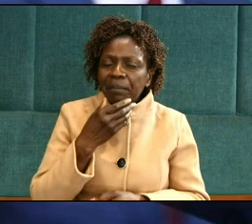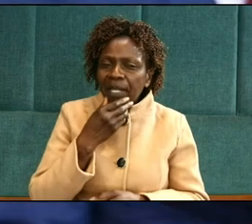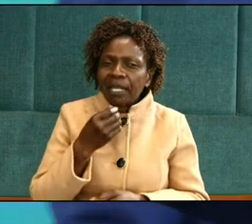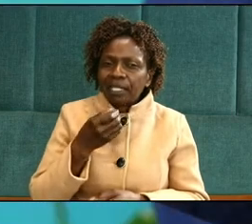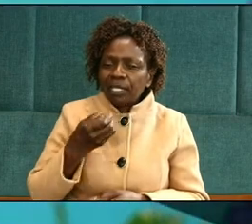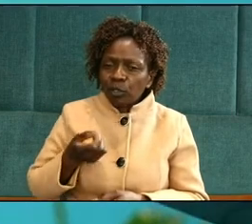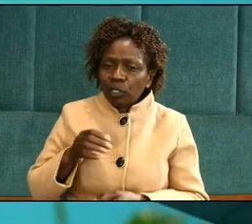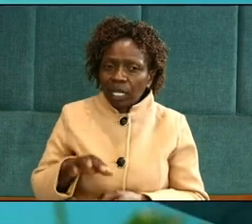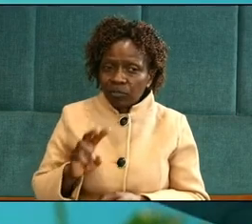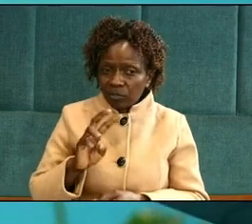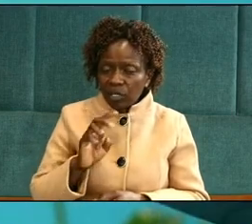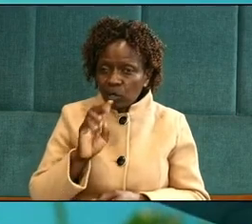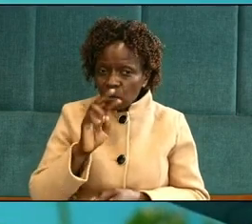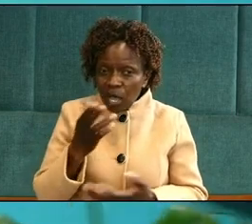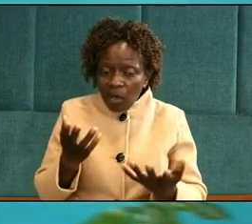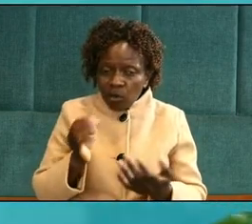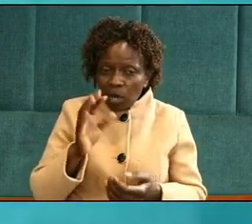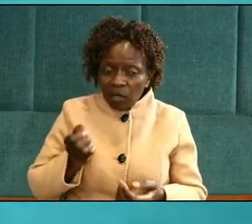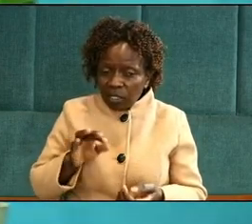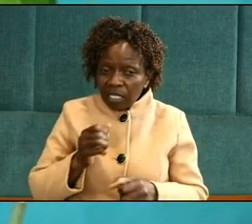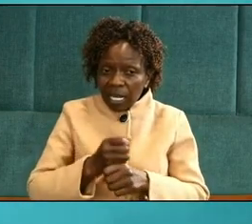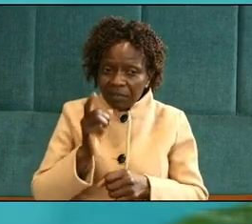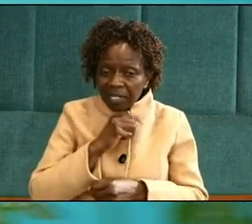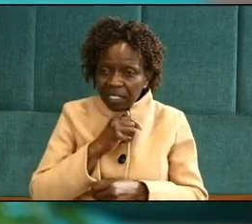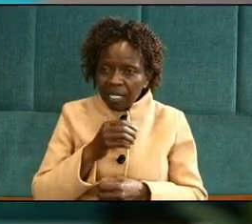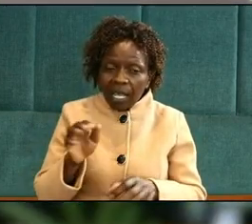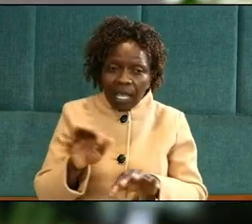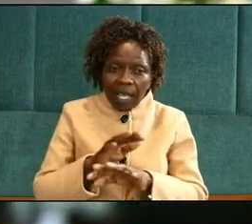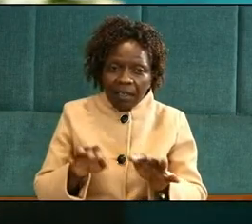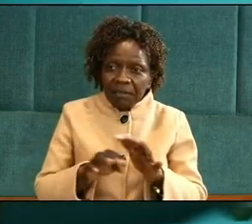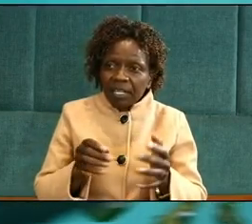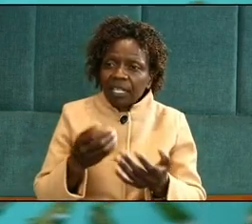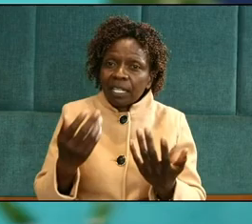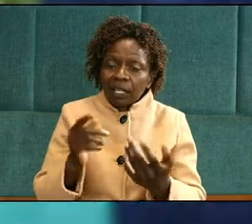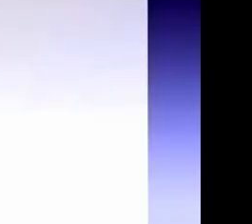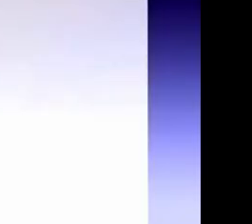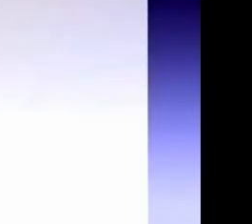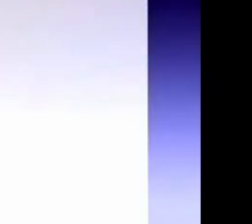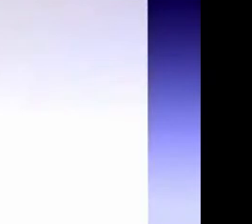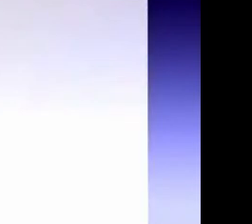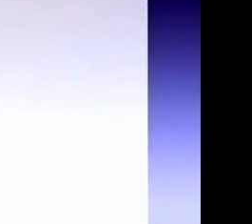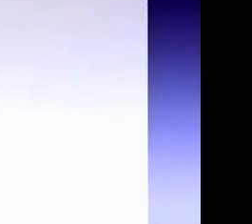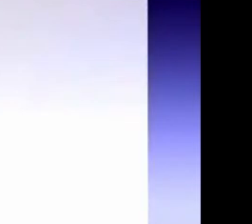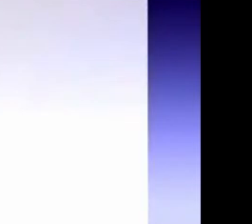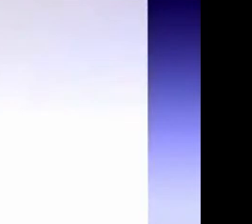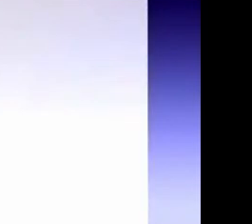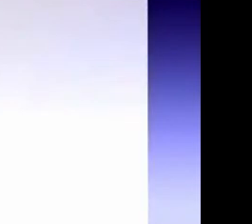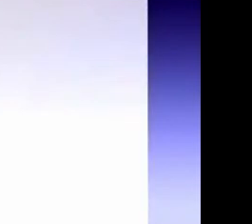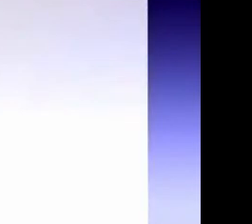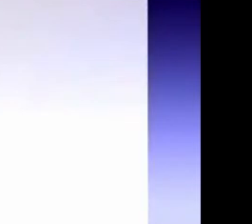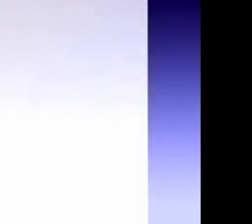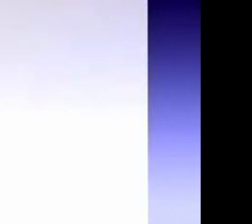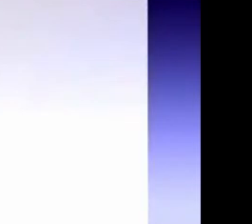daughter. You see, look at how your daughter has done. Every pressure is on your daughter. When